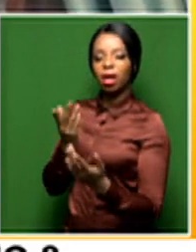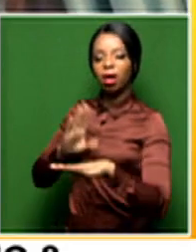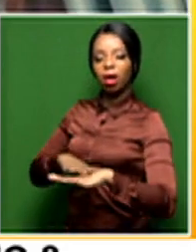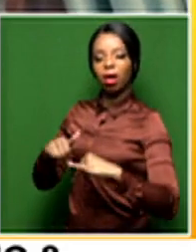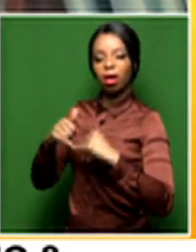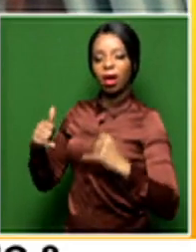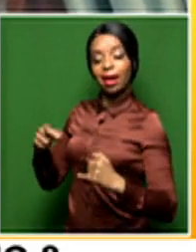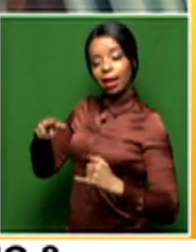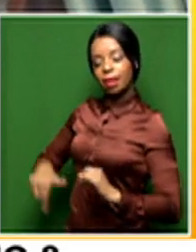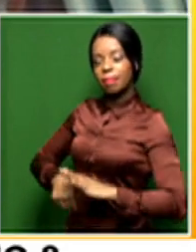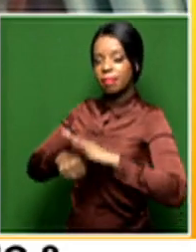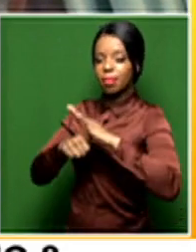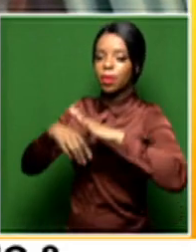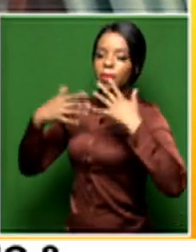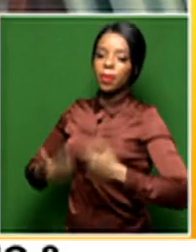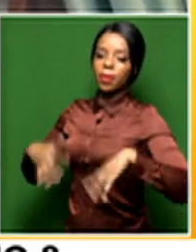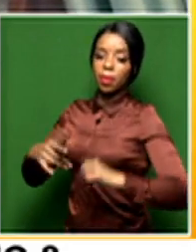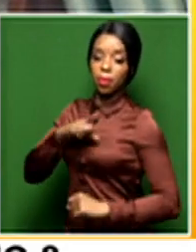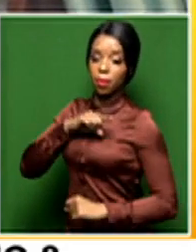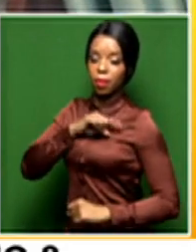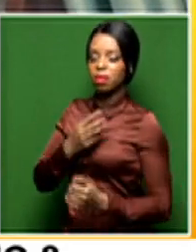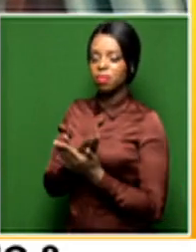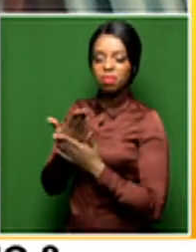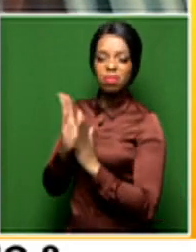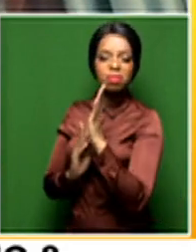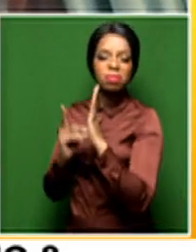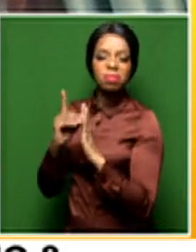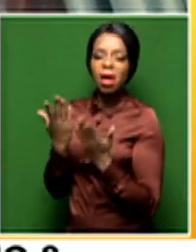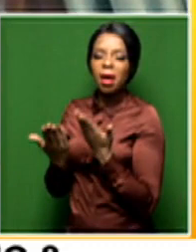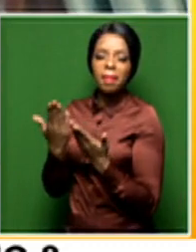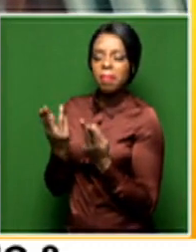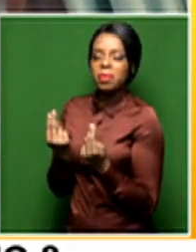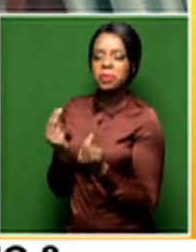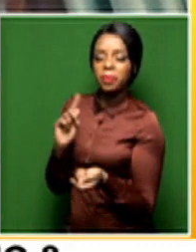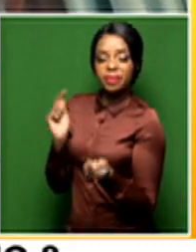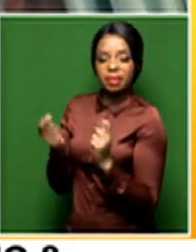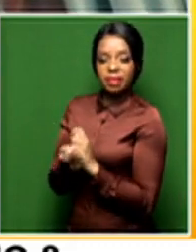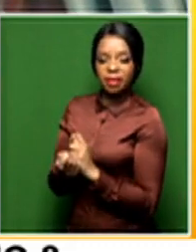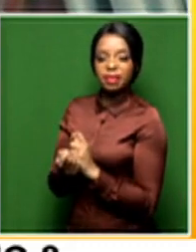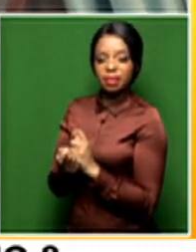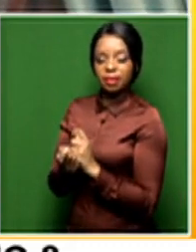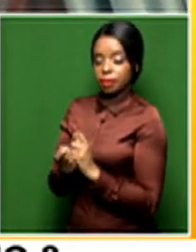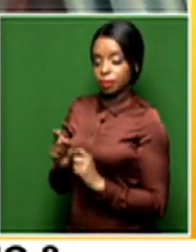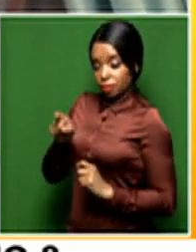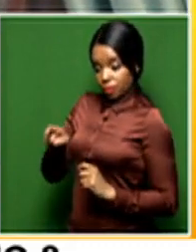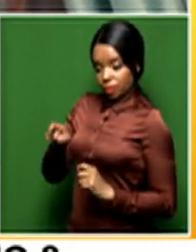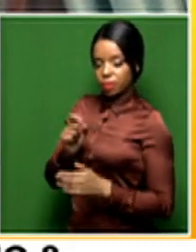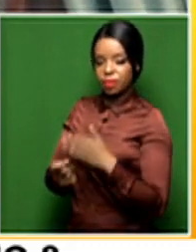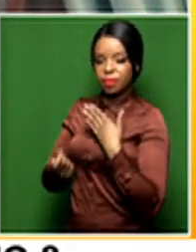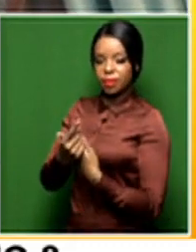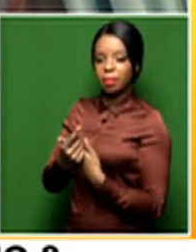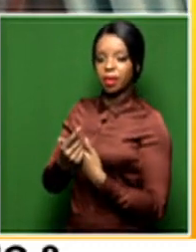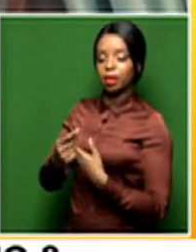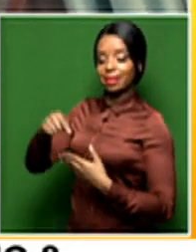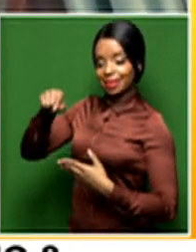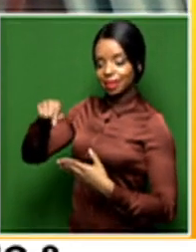remote studying in order to develop, if you like, a newer set of change makers and leaders. So this is at the heart of all of it, and I